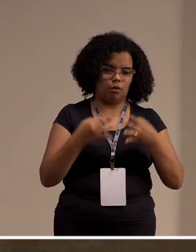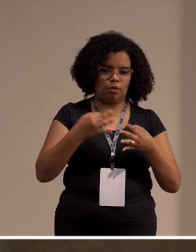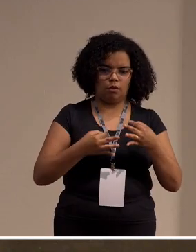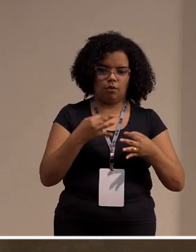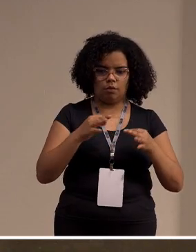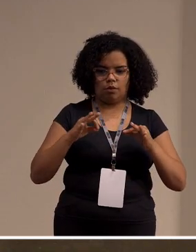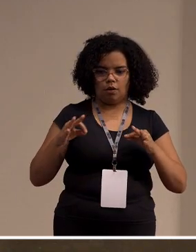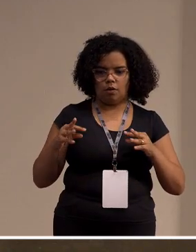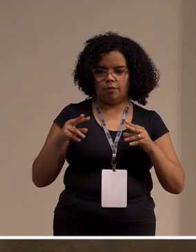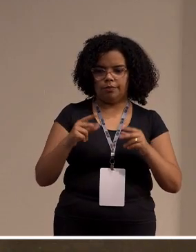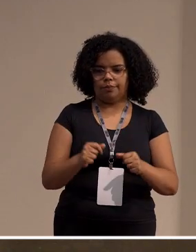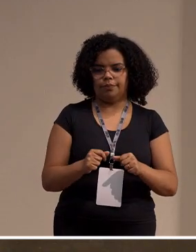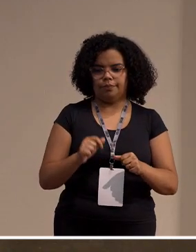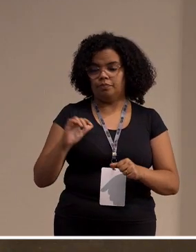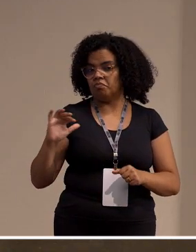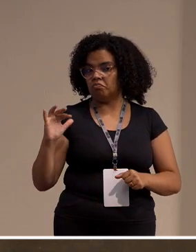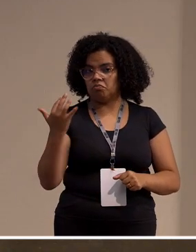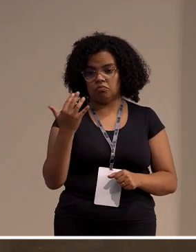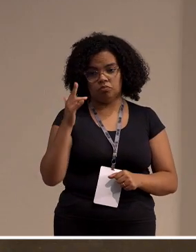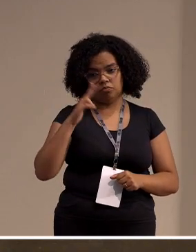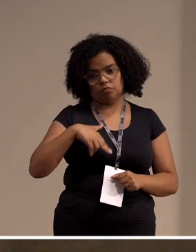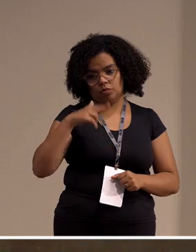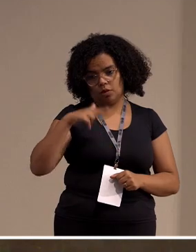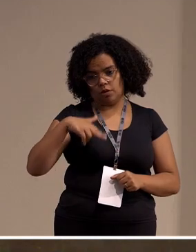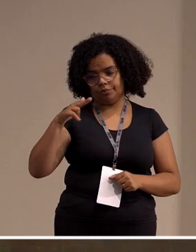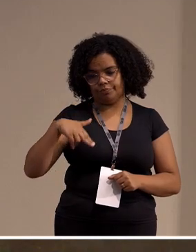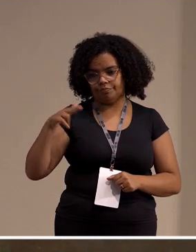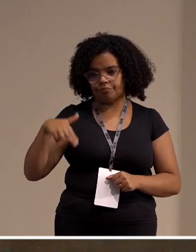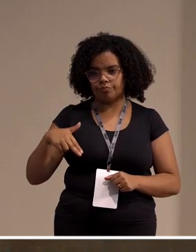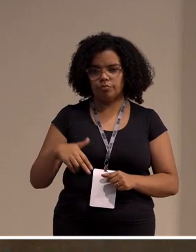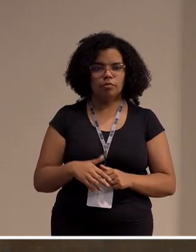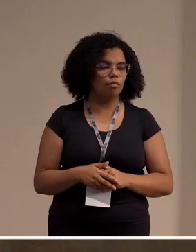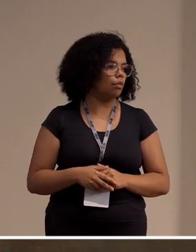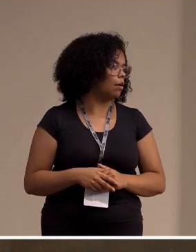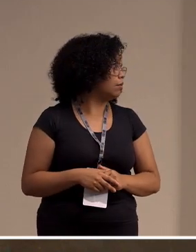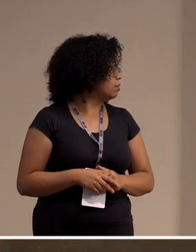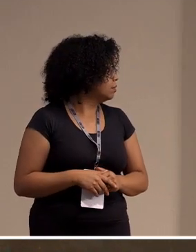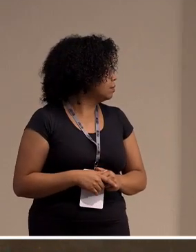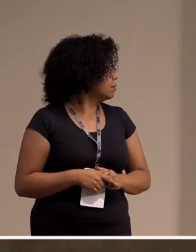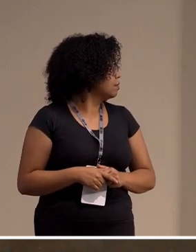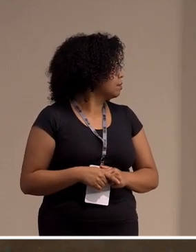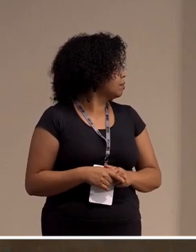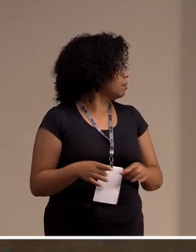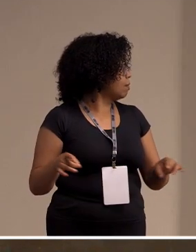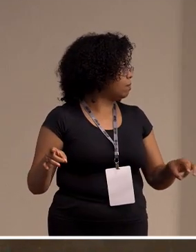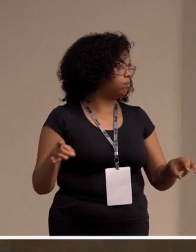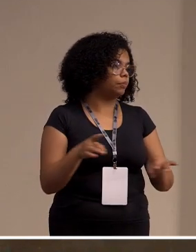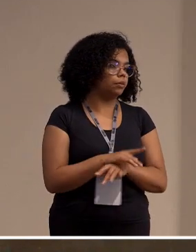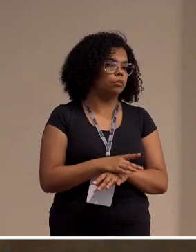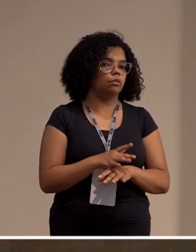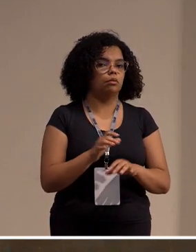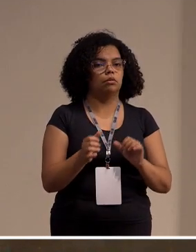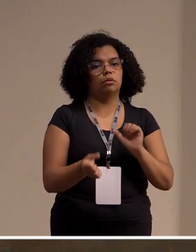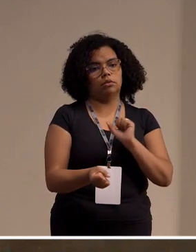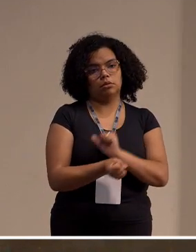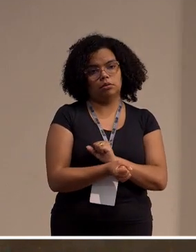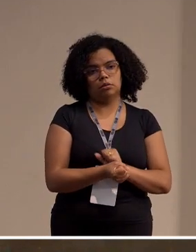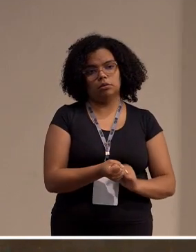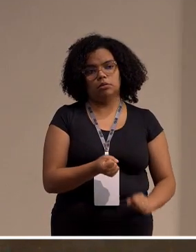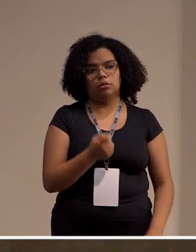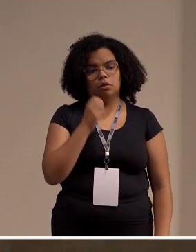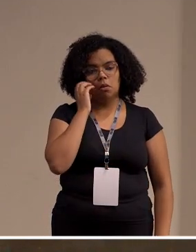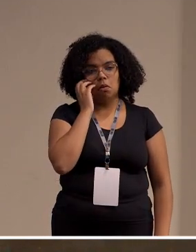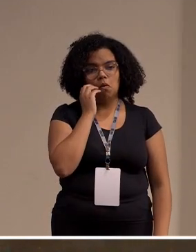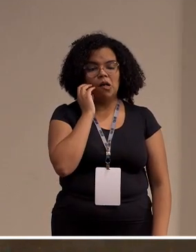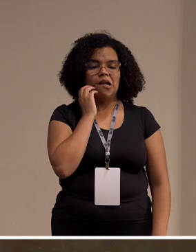13th Amendment ended slavery except for in the instance of criminal activity. So it